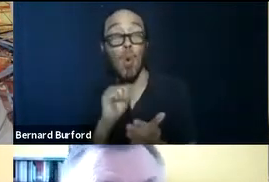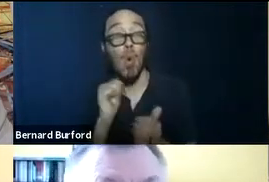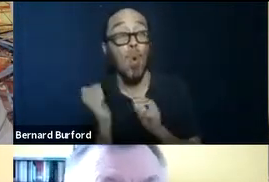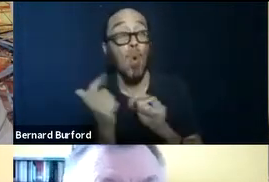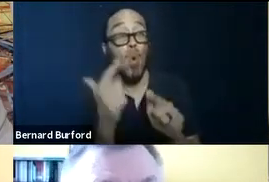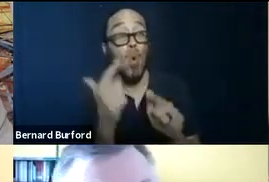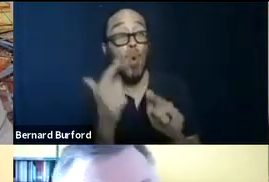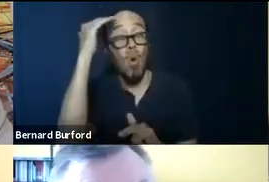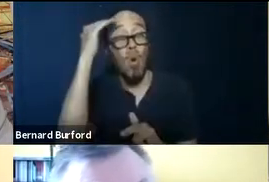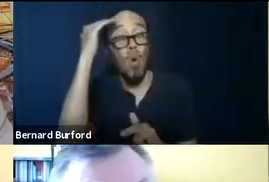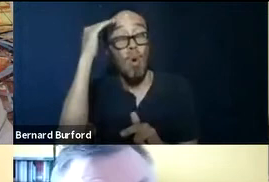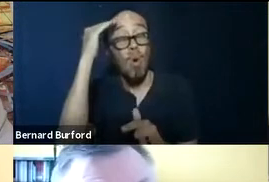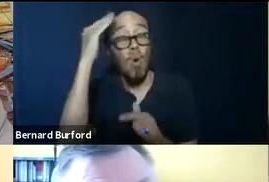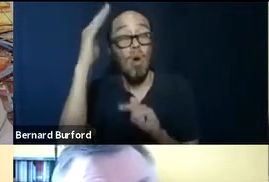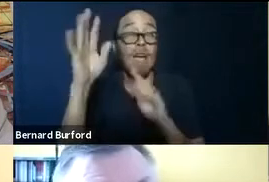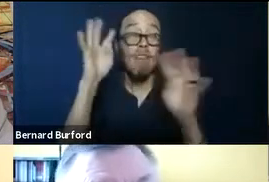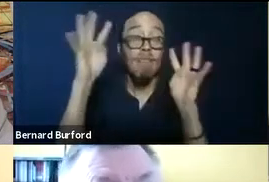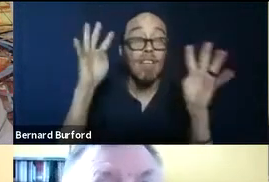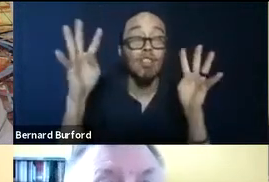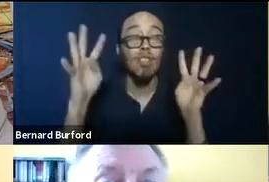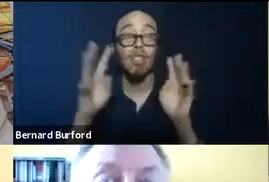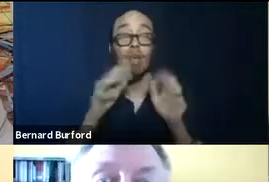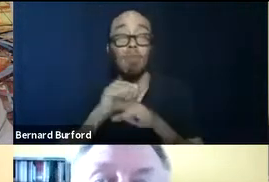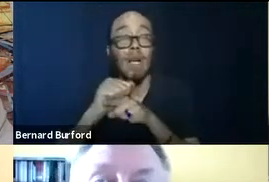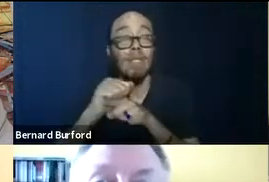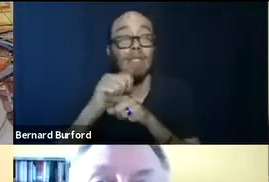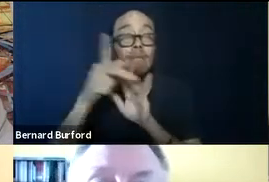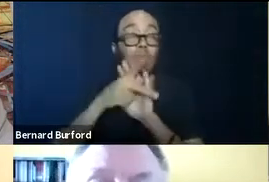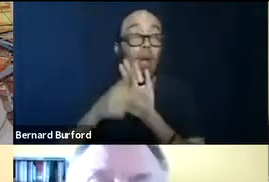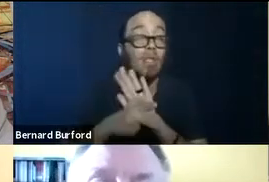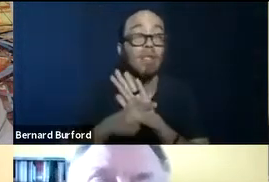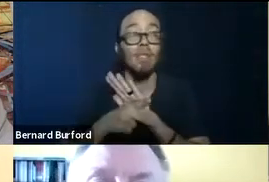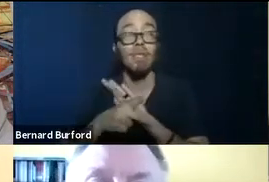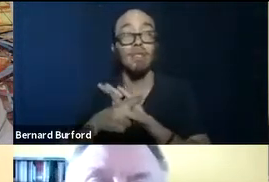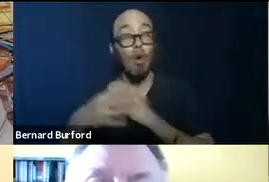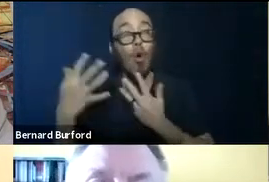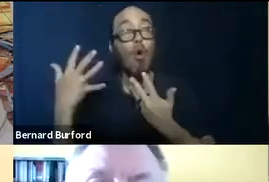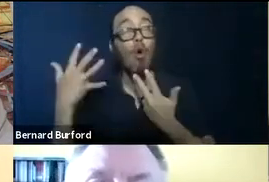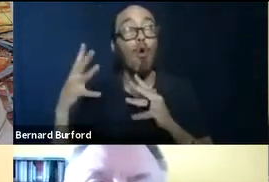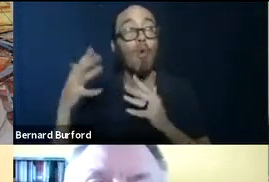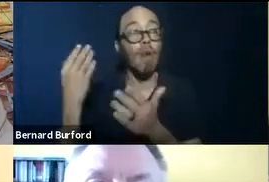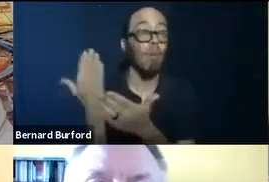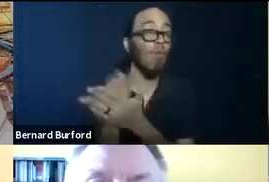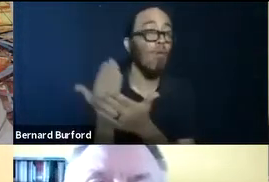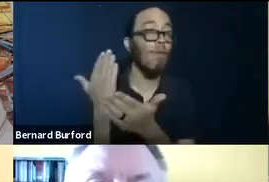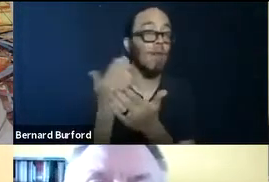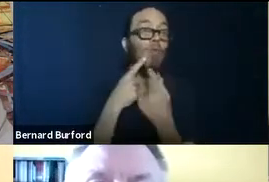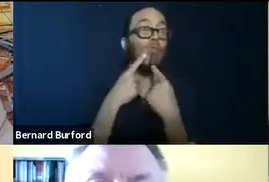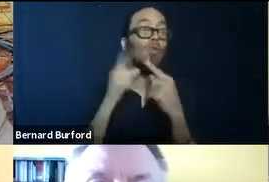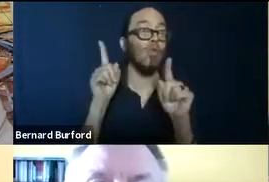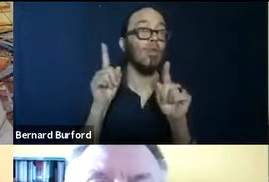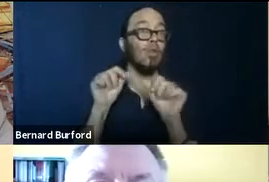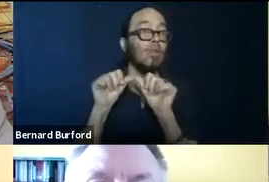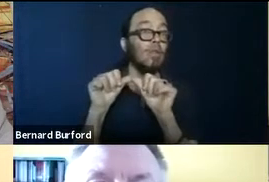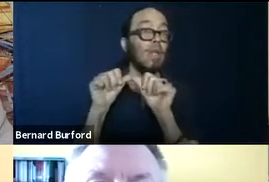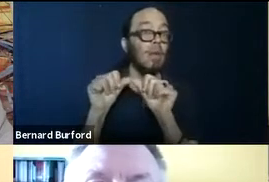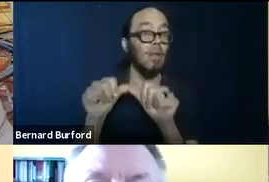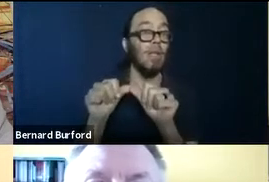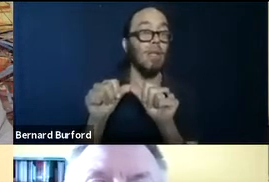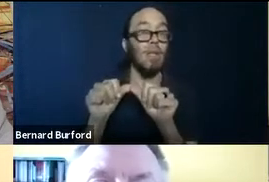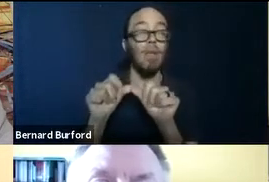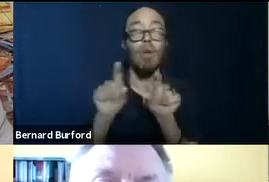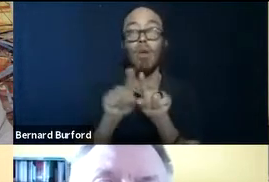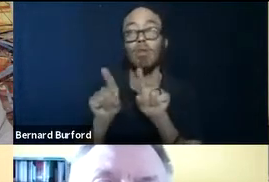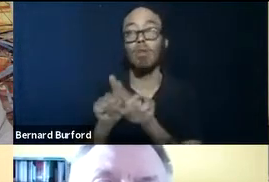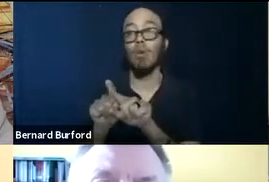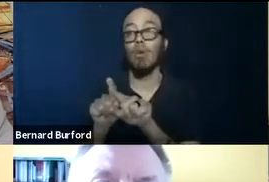innovative practices and policies that have proven to work sustainably, also in